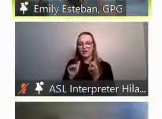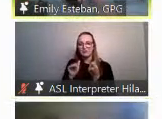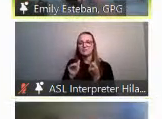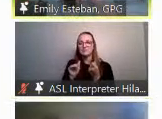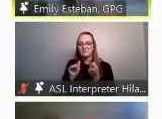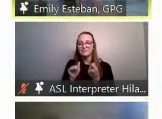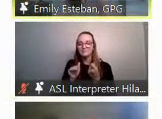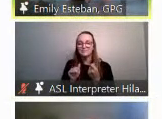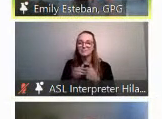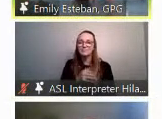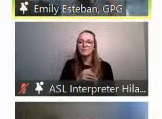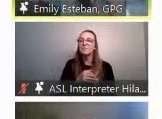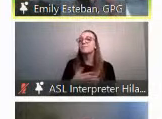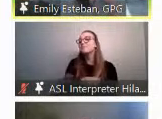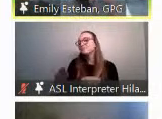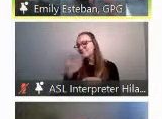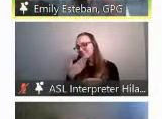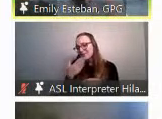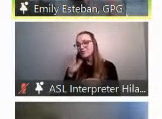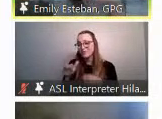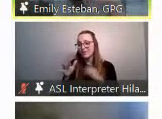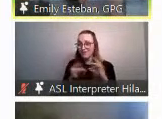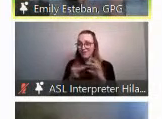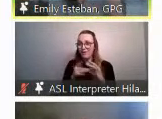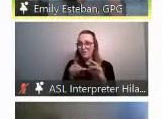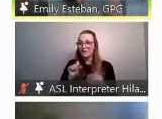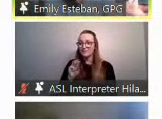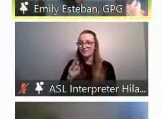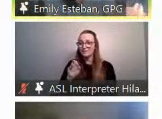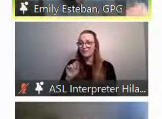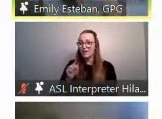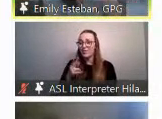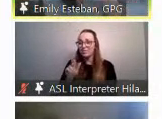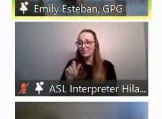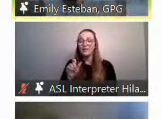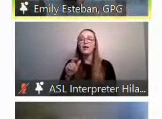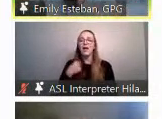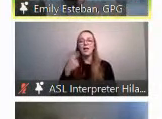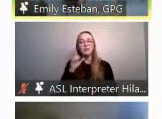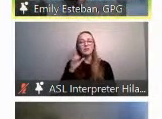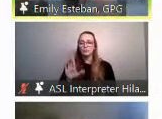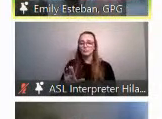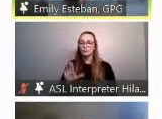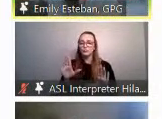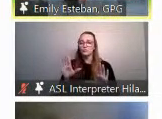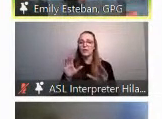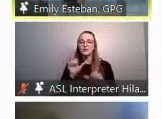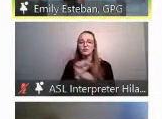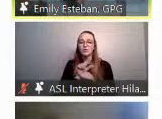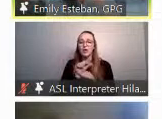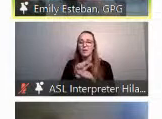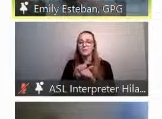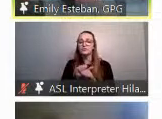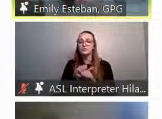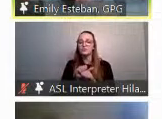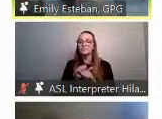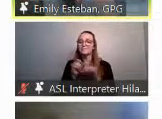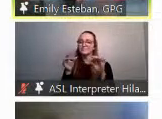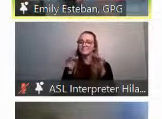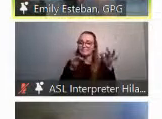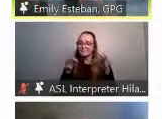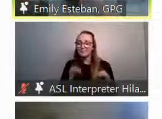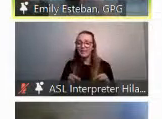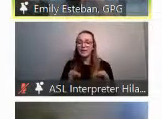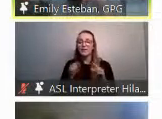Thank you for that comment, Samantha. And I think you did a really great job of framing not just how are parents accessing us, but how are we accessing parents? I'm